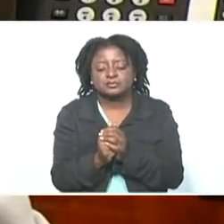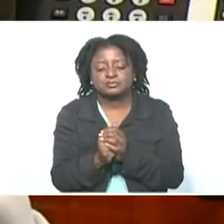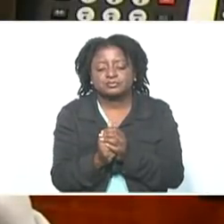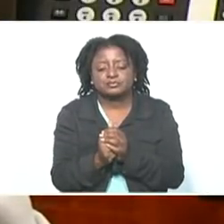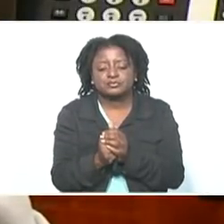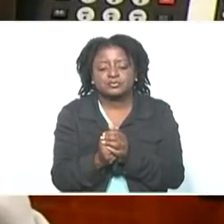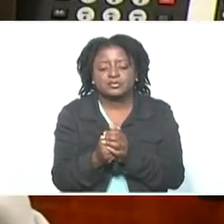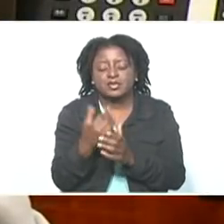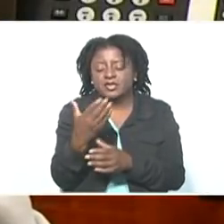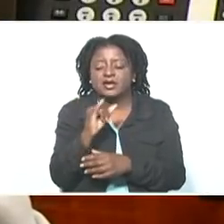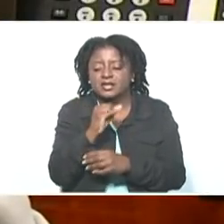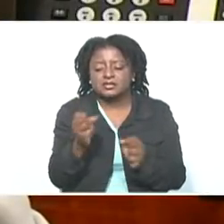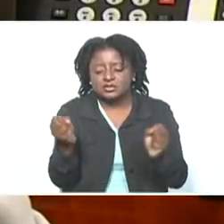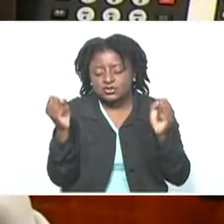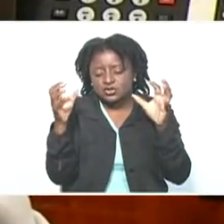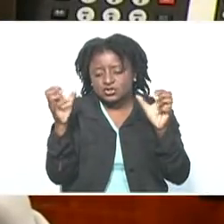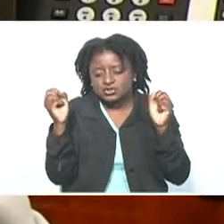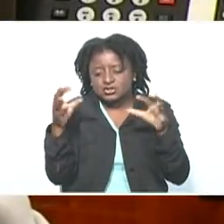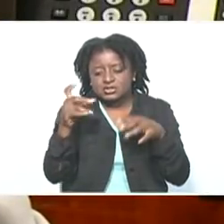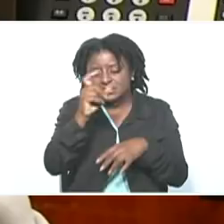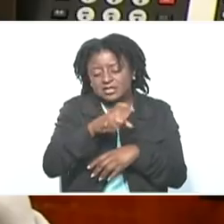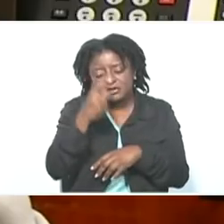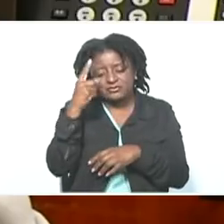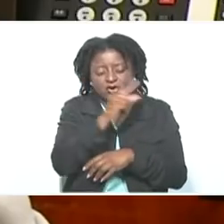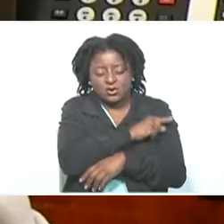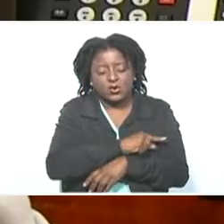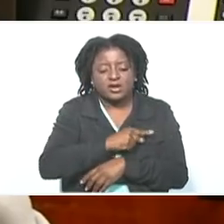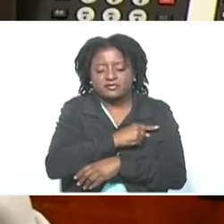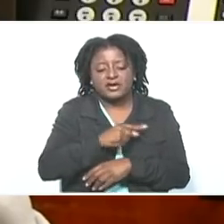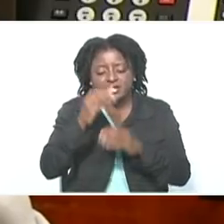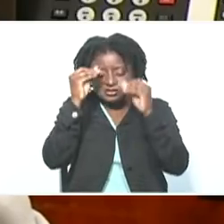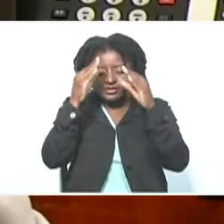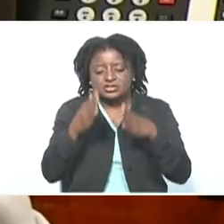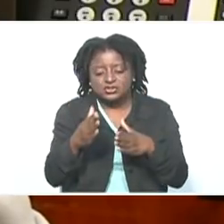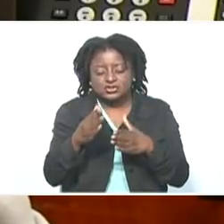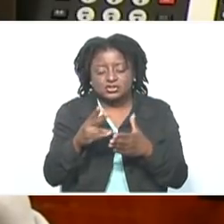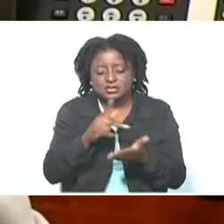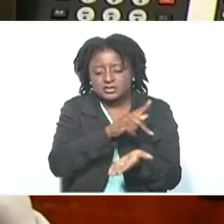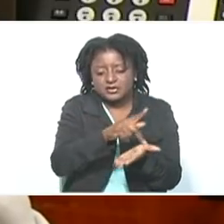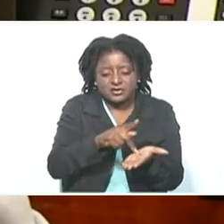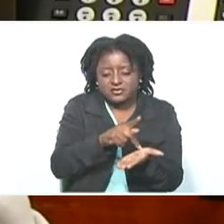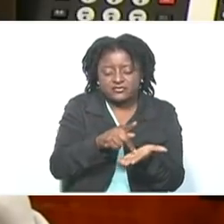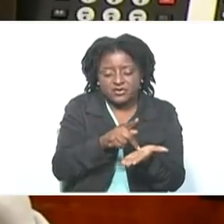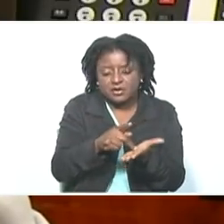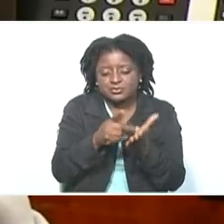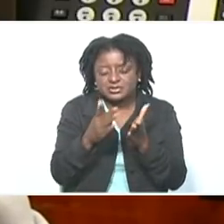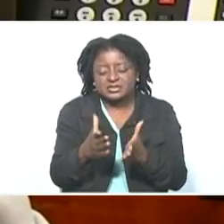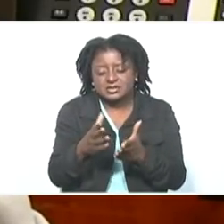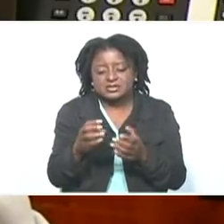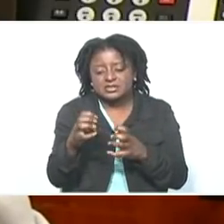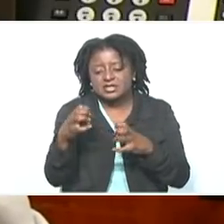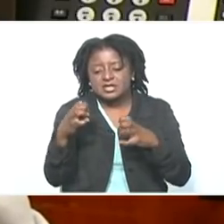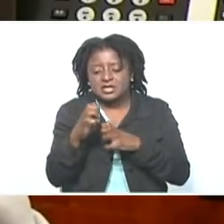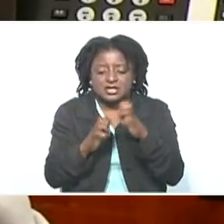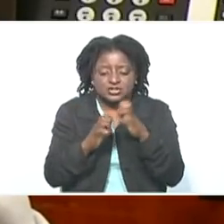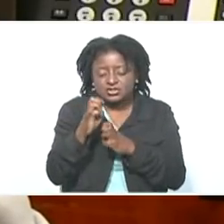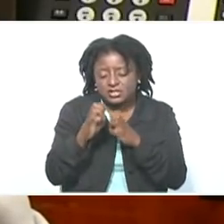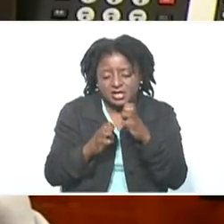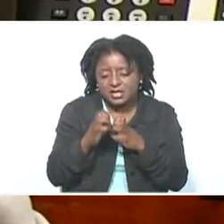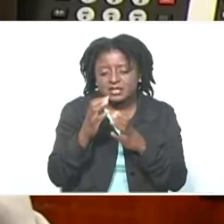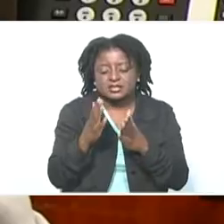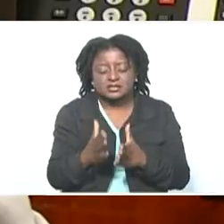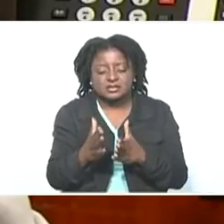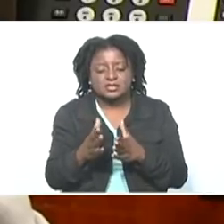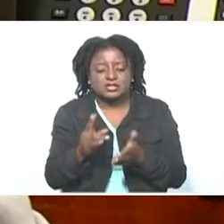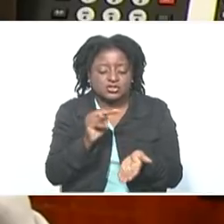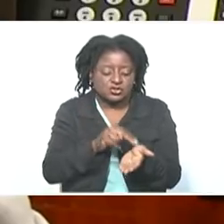There is an urgent need for qualified teachers, for qualified pharmacists, for engineers, for nurses, for